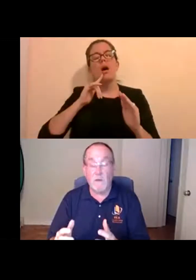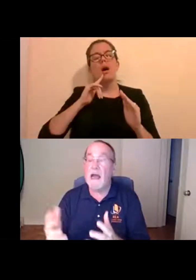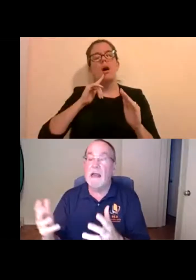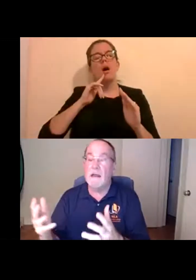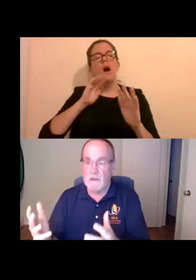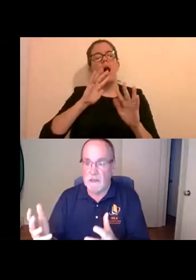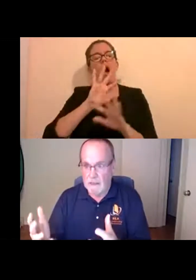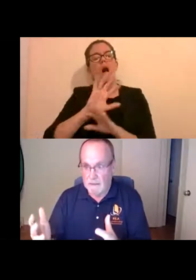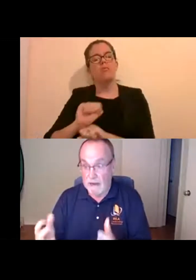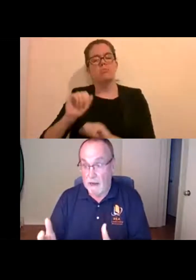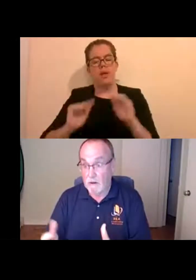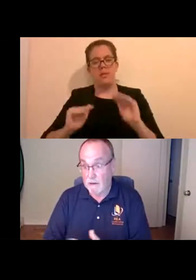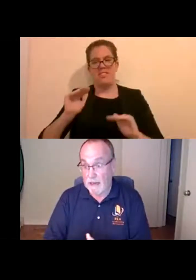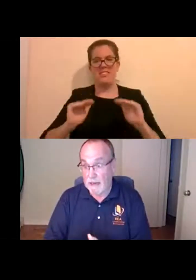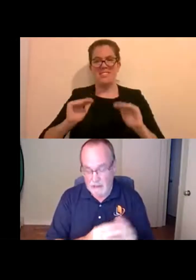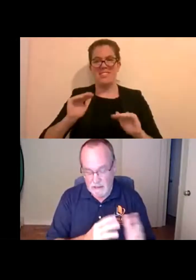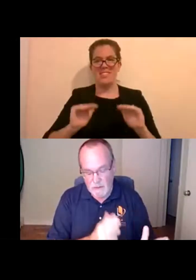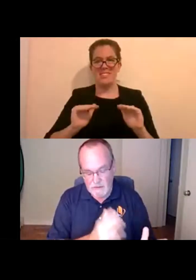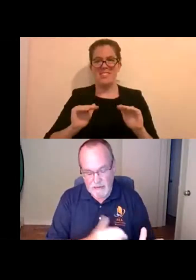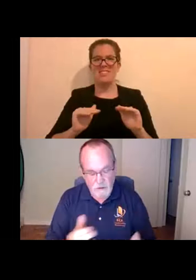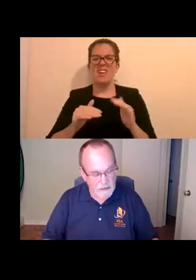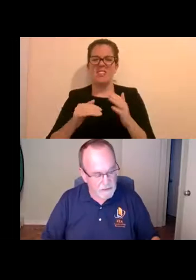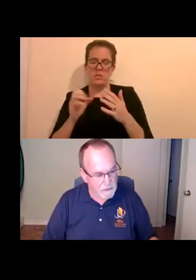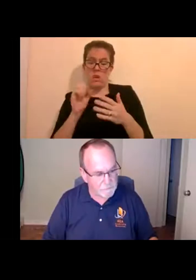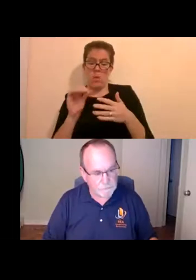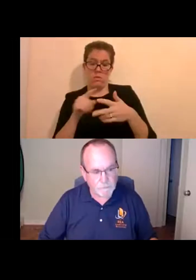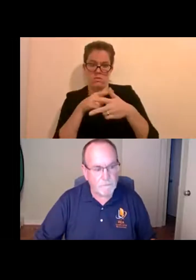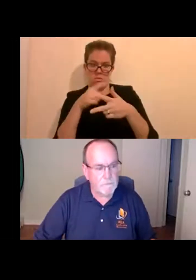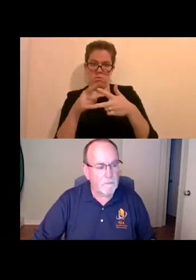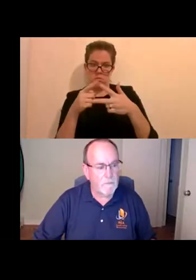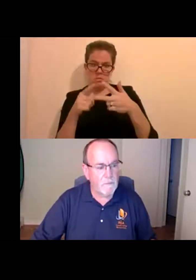community thrives now in terms of that transition.